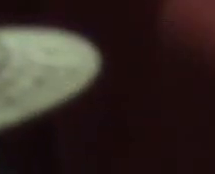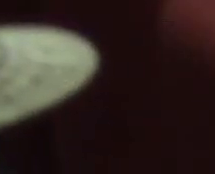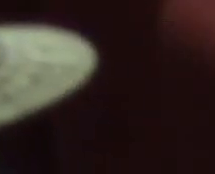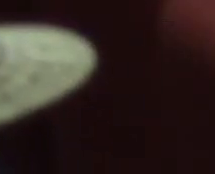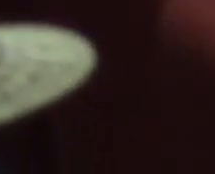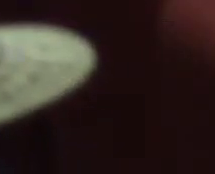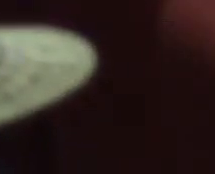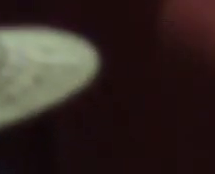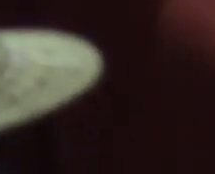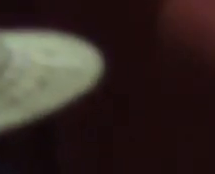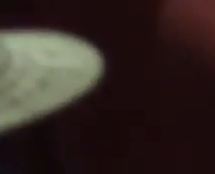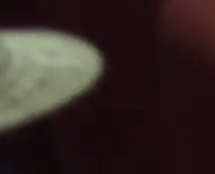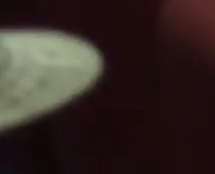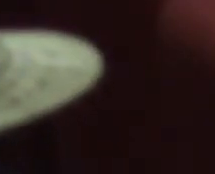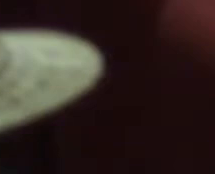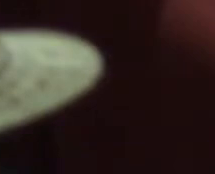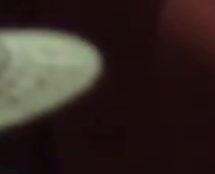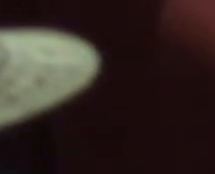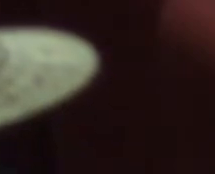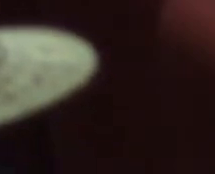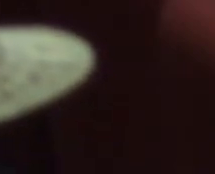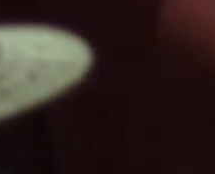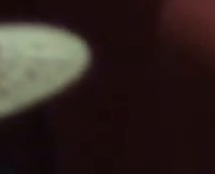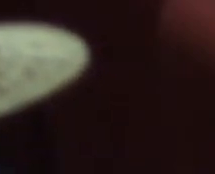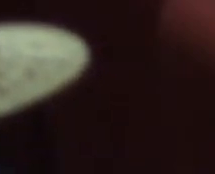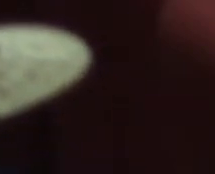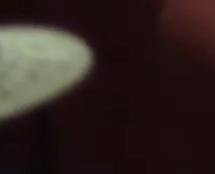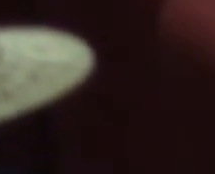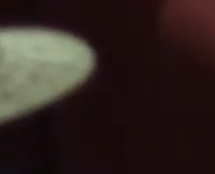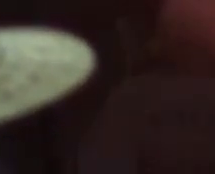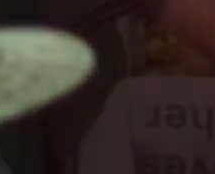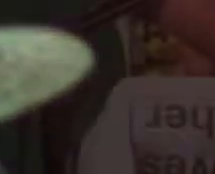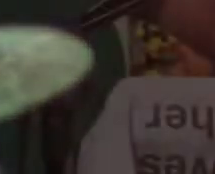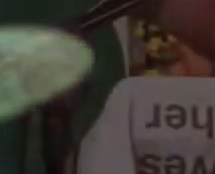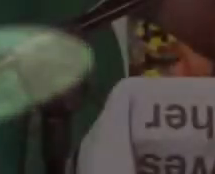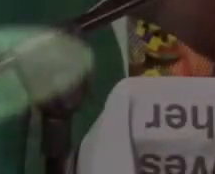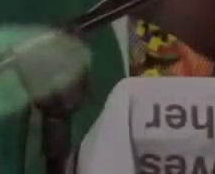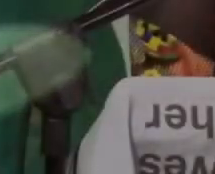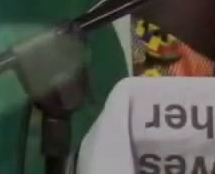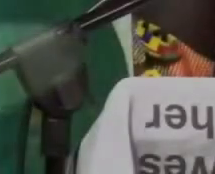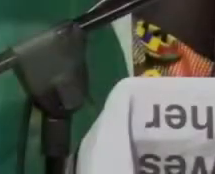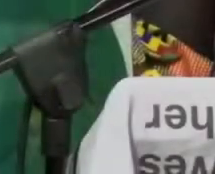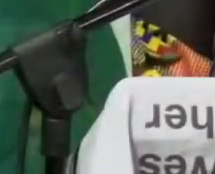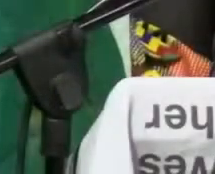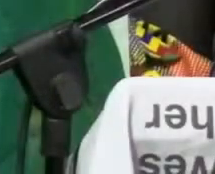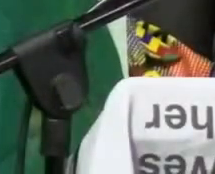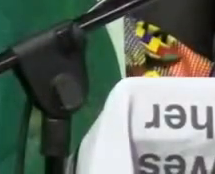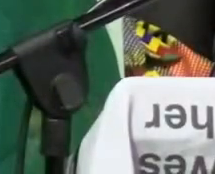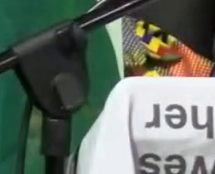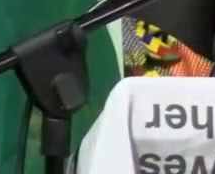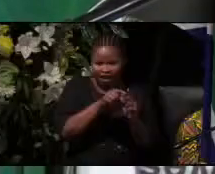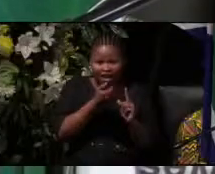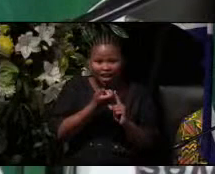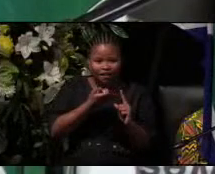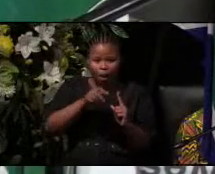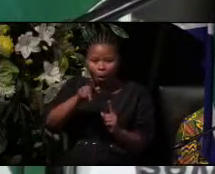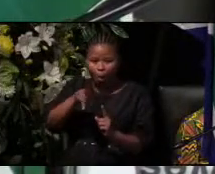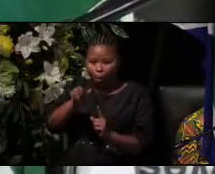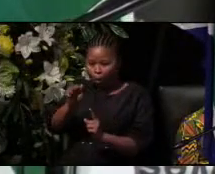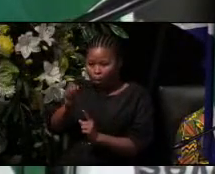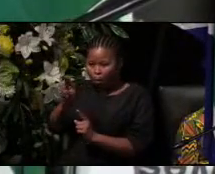happy we are happy that he comes from this University like Paul